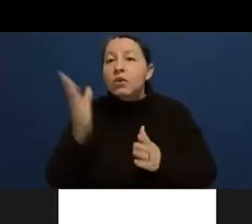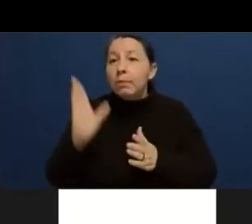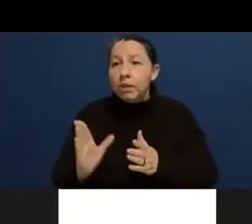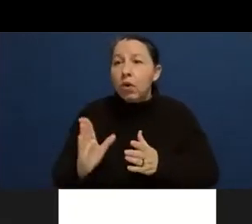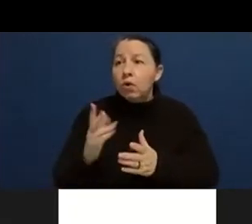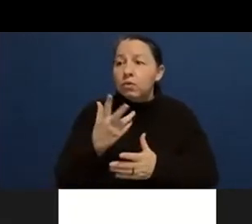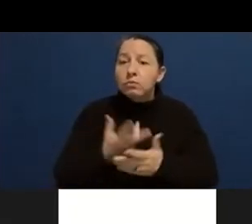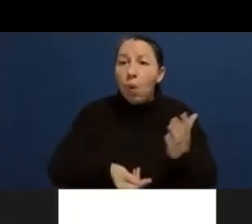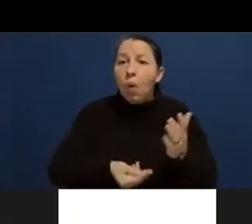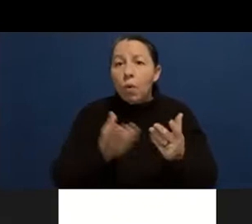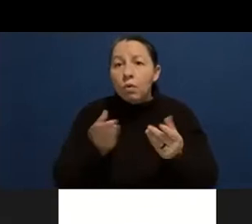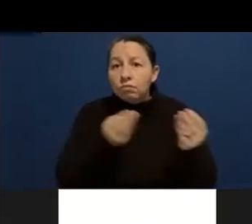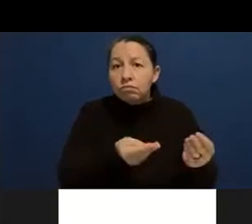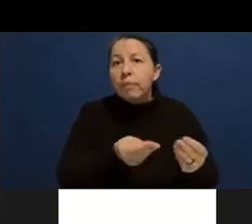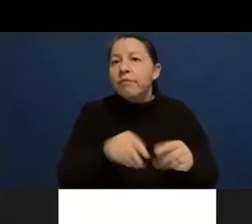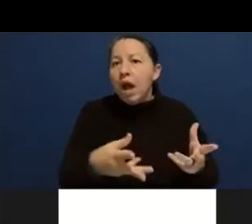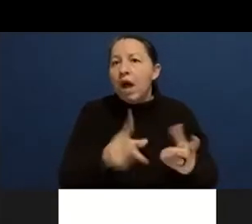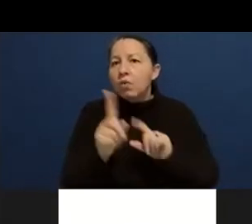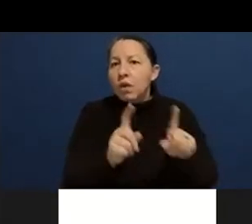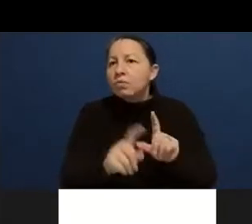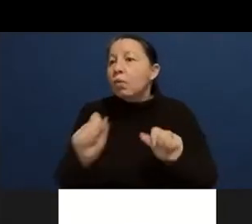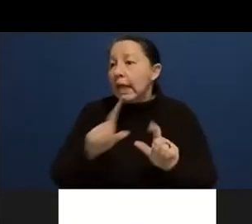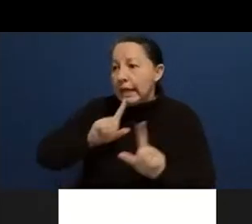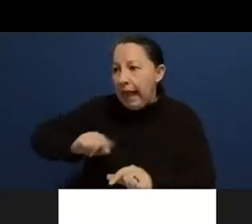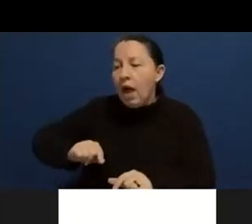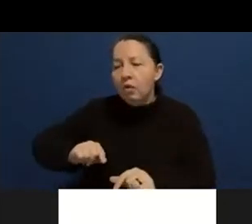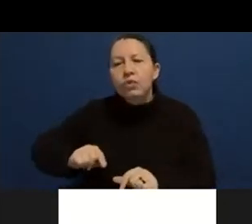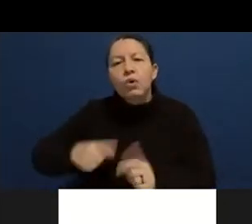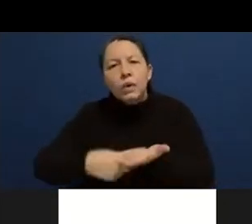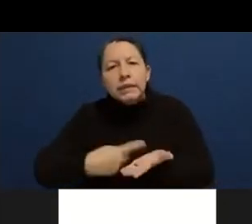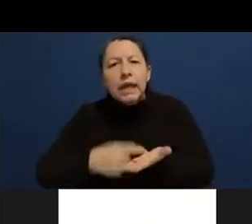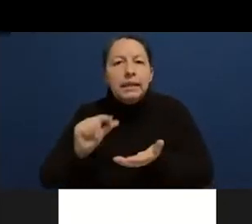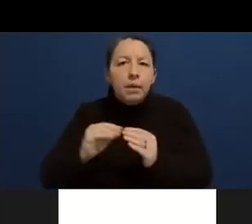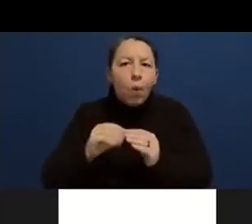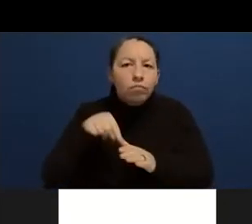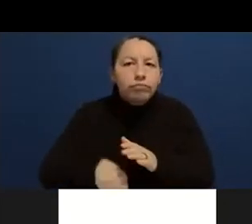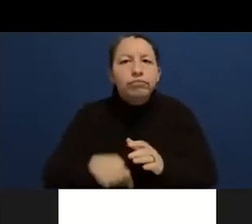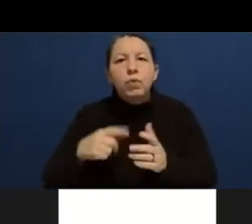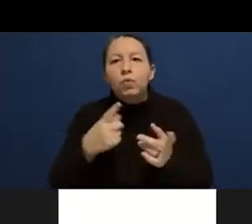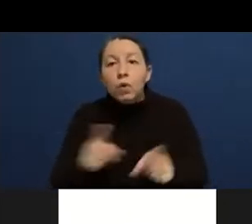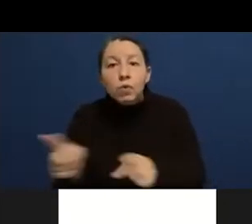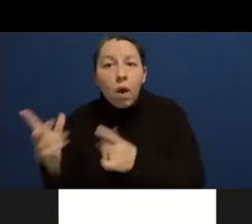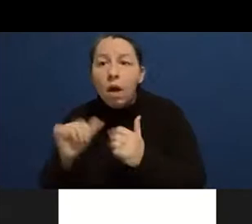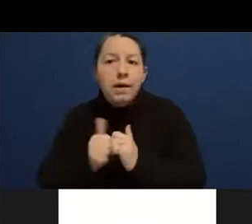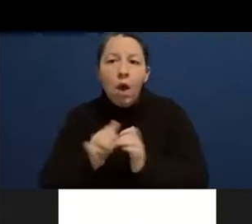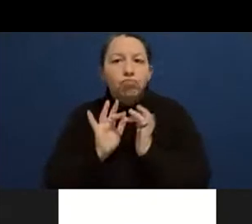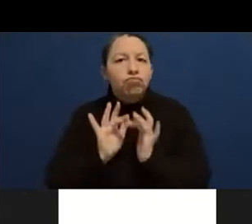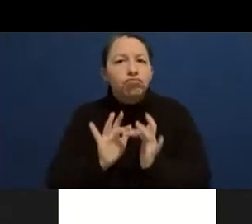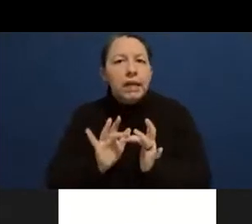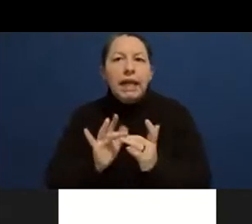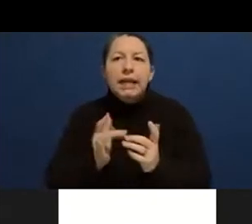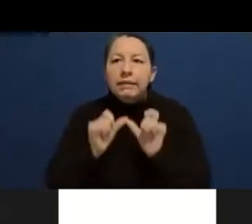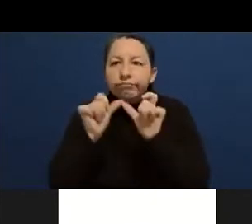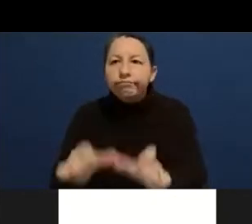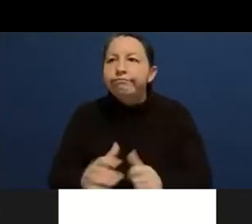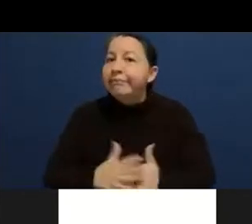those answered and just kind of talk a little bit about what's going on and how to stay connected. So thank you so much,